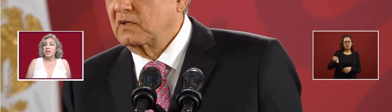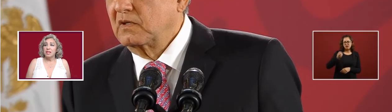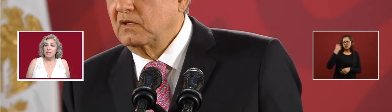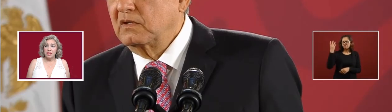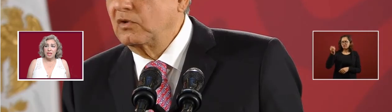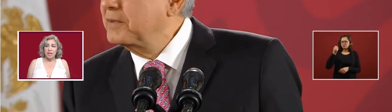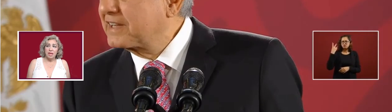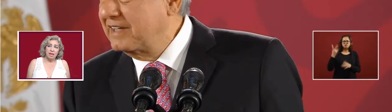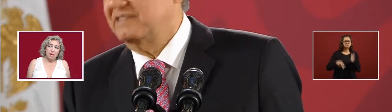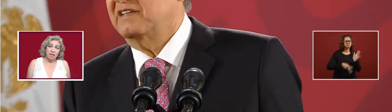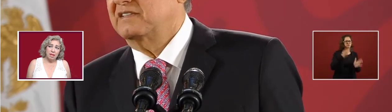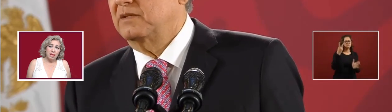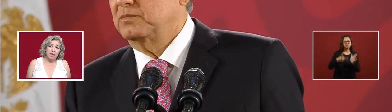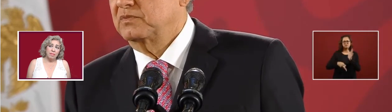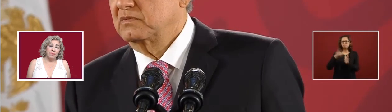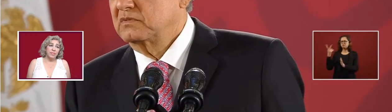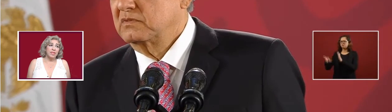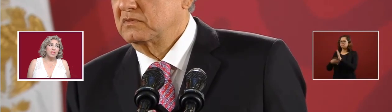the,